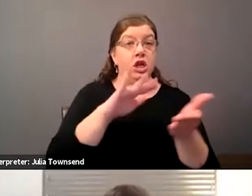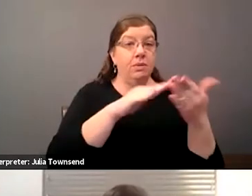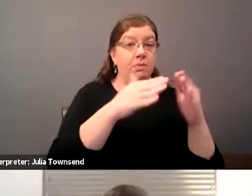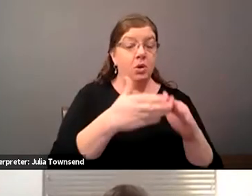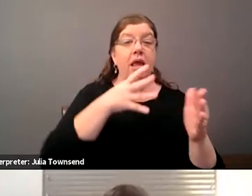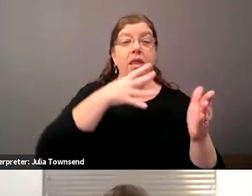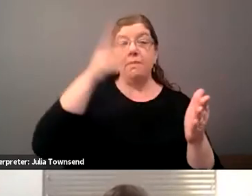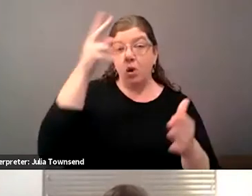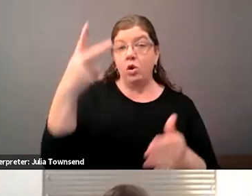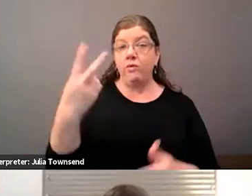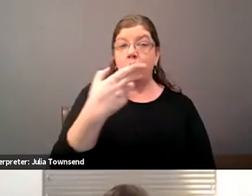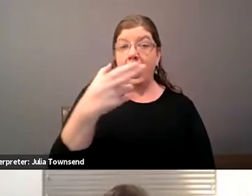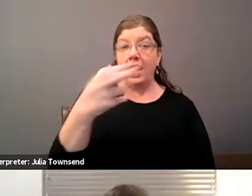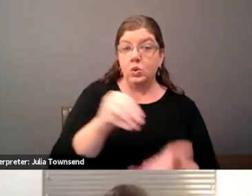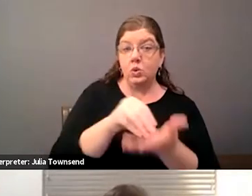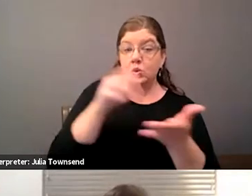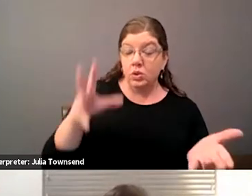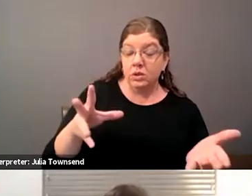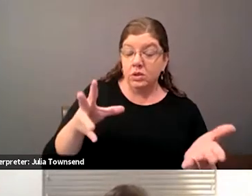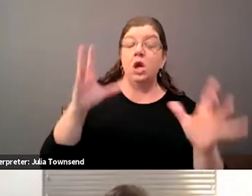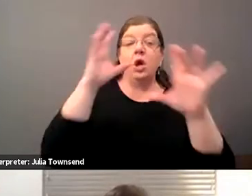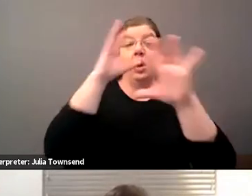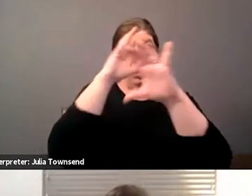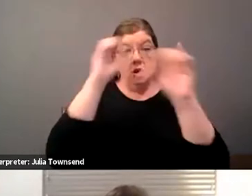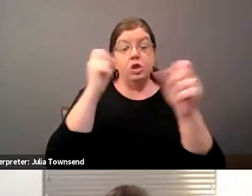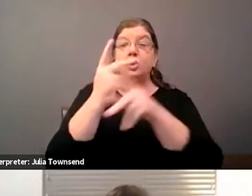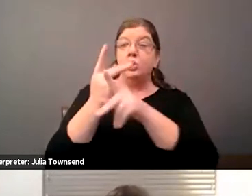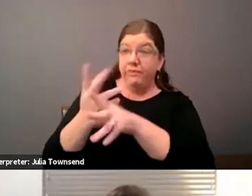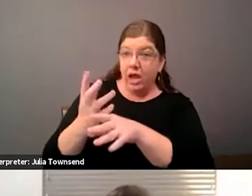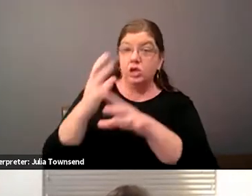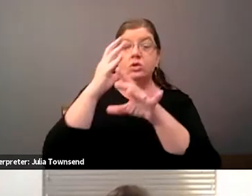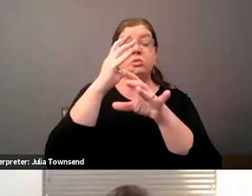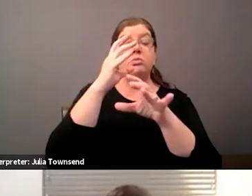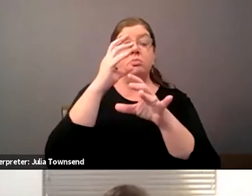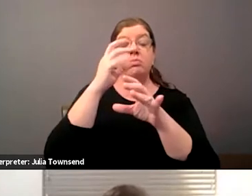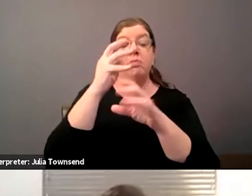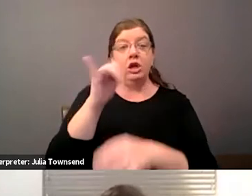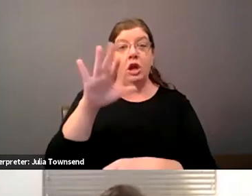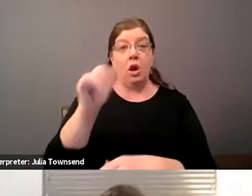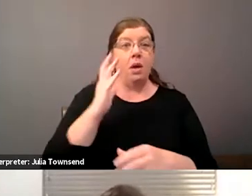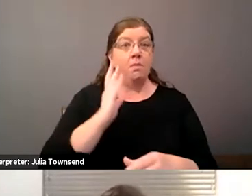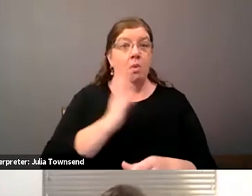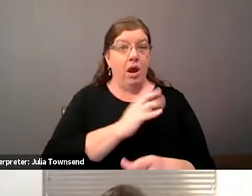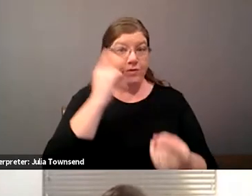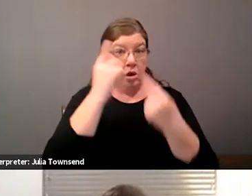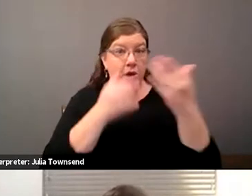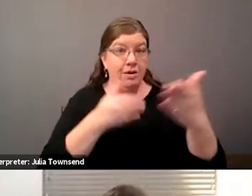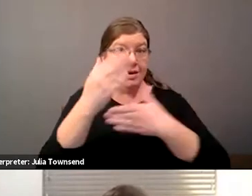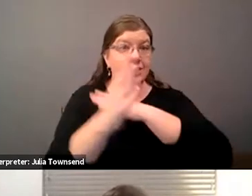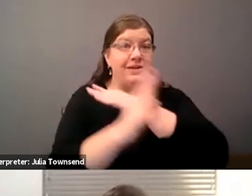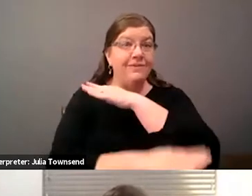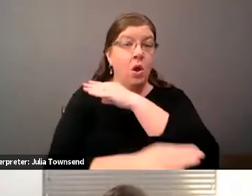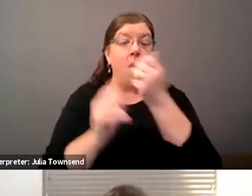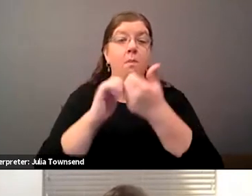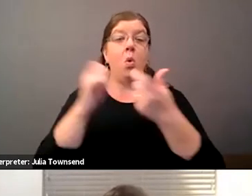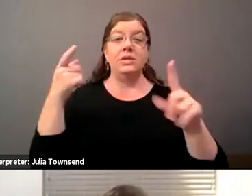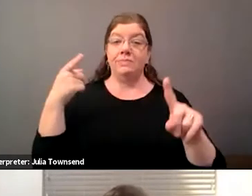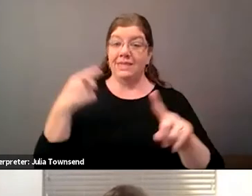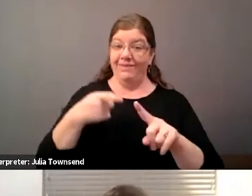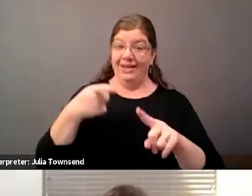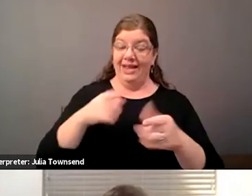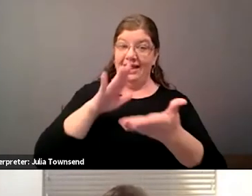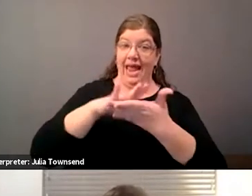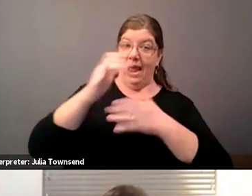students supervisor maldonado and board members have you thought about next fall or more specifically the